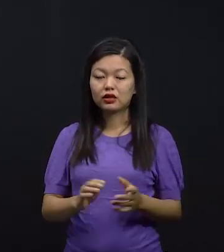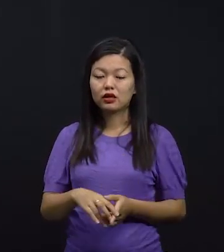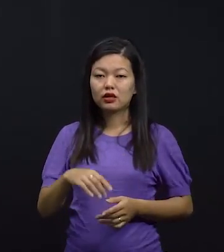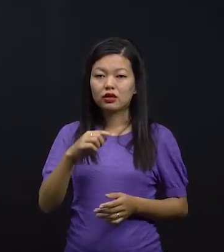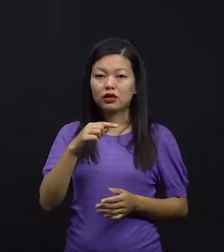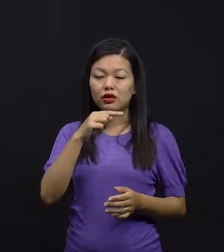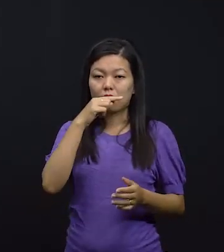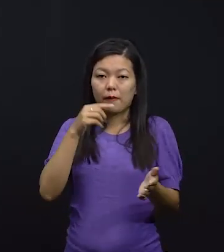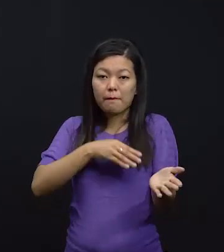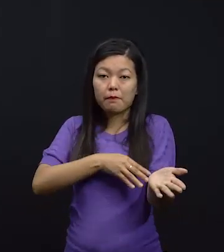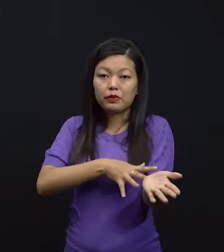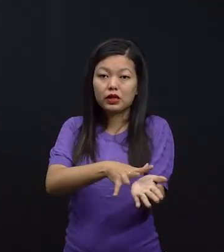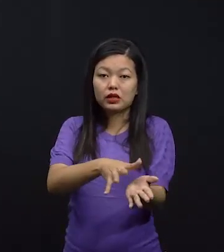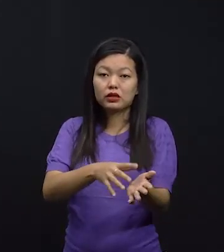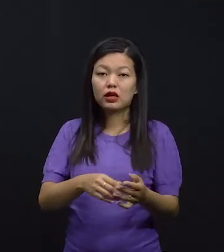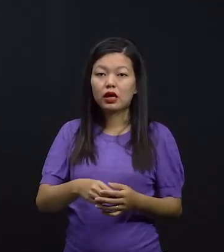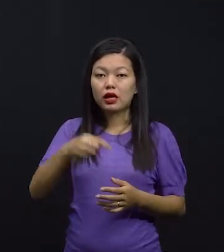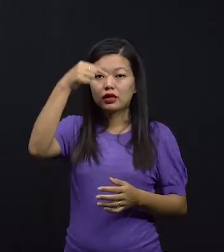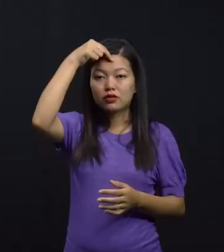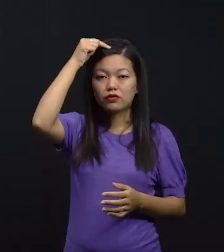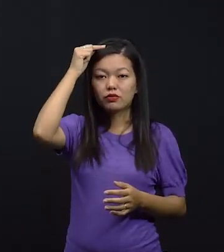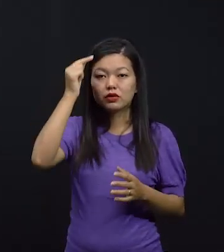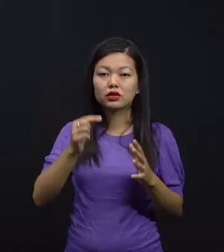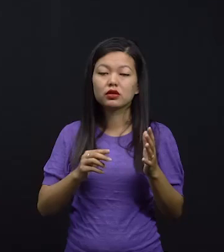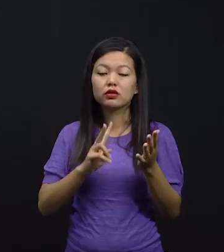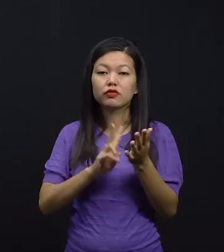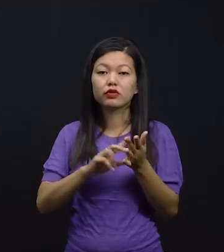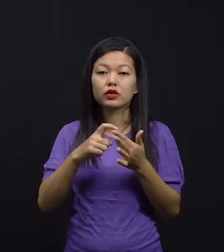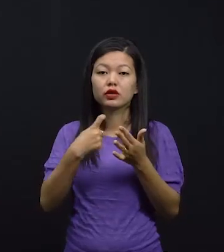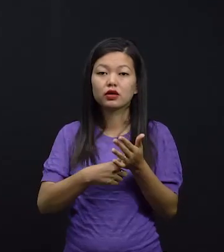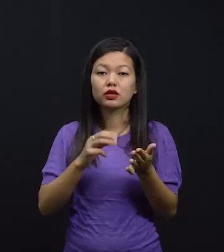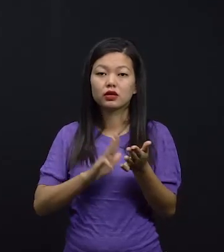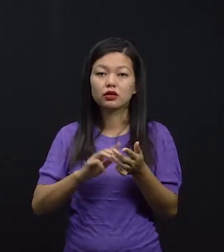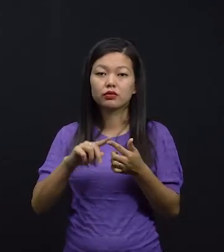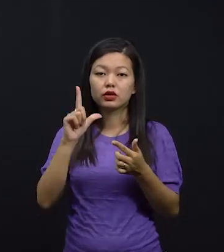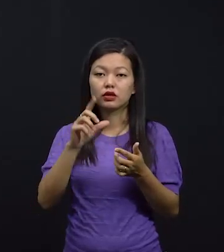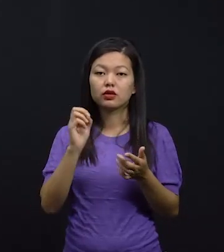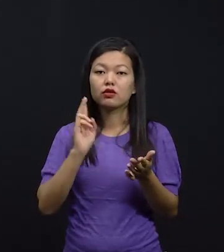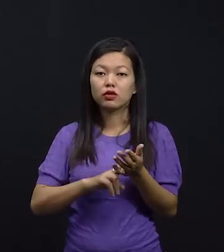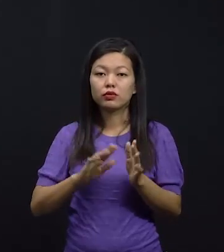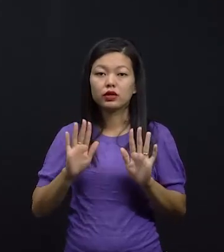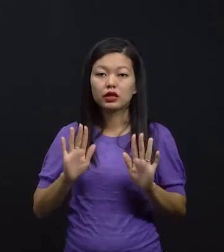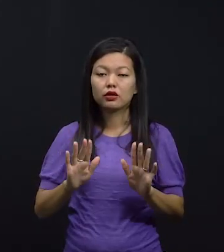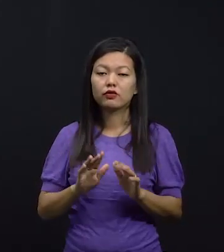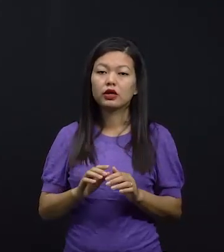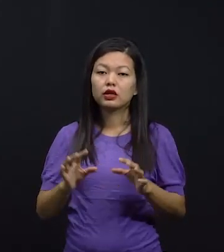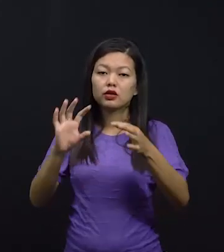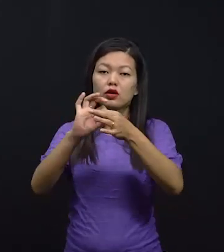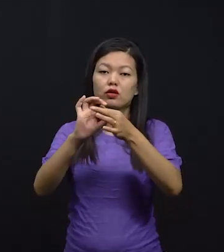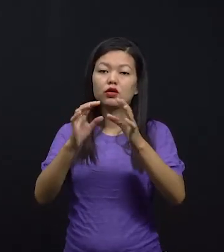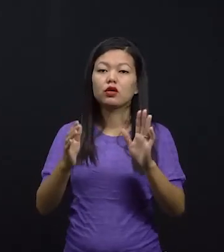vermilion. All those are in relation to the sacrifices that Christ had given his life for all of us.